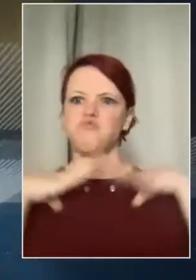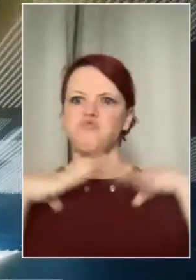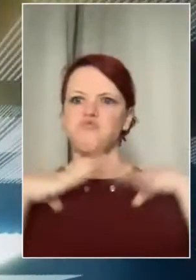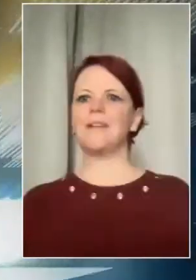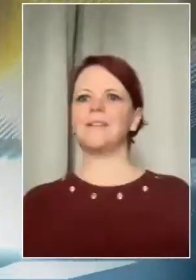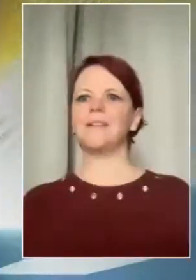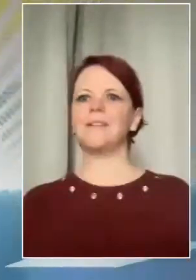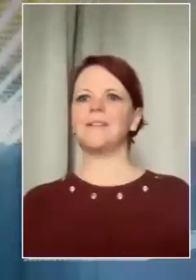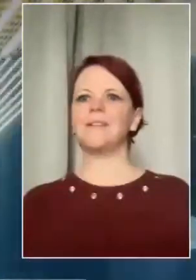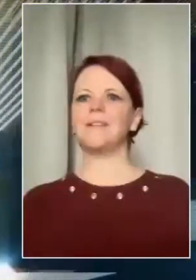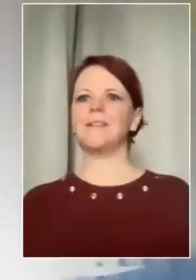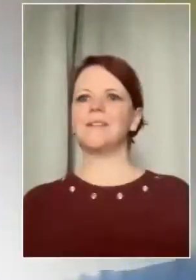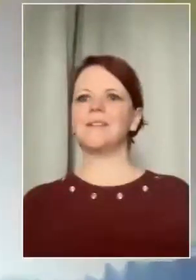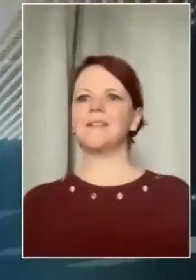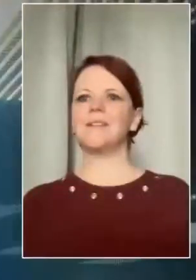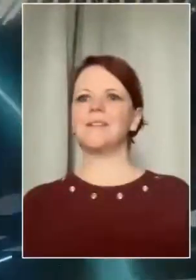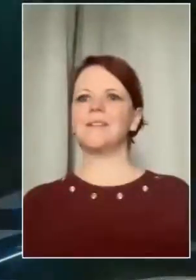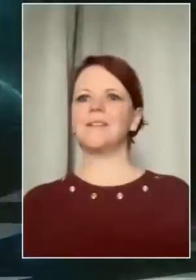it with both hands.